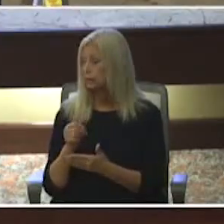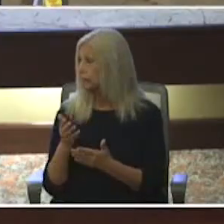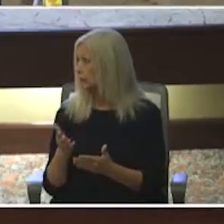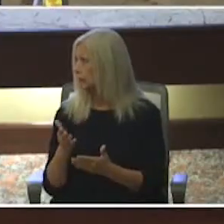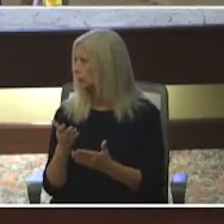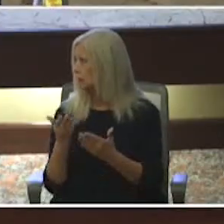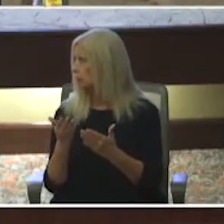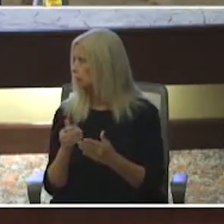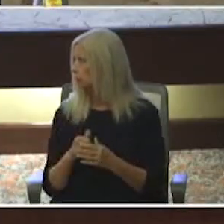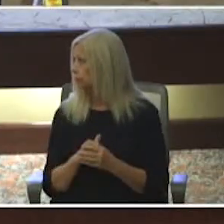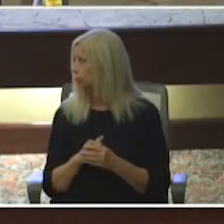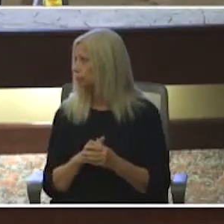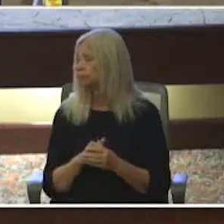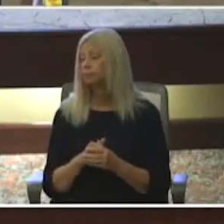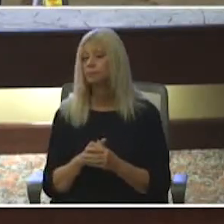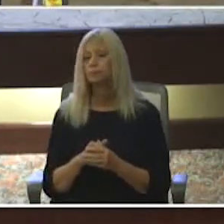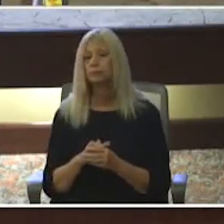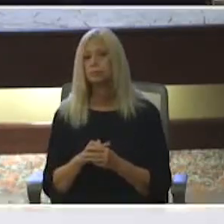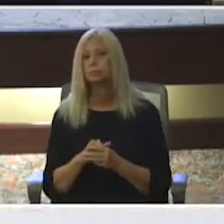and